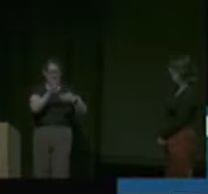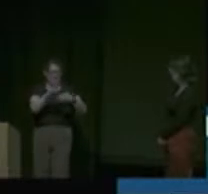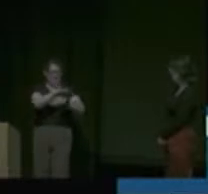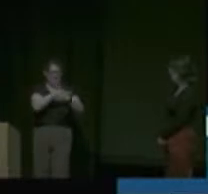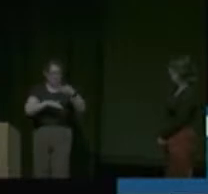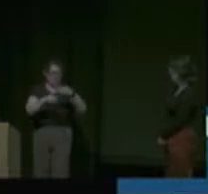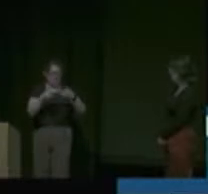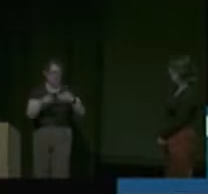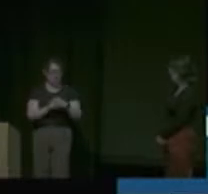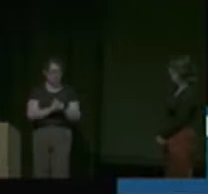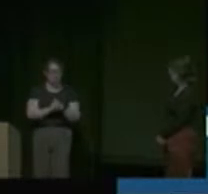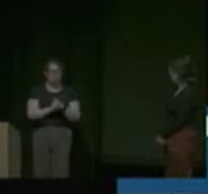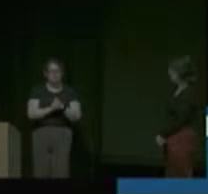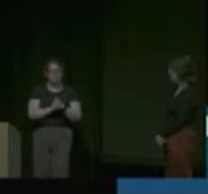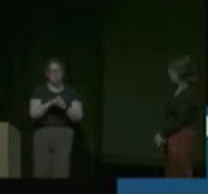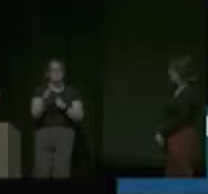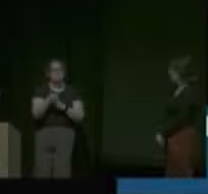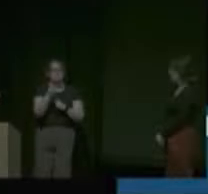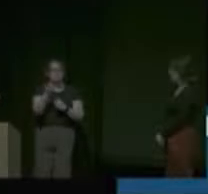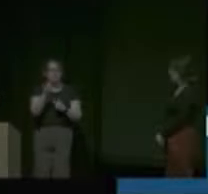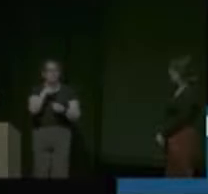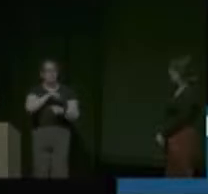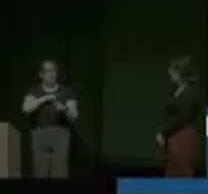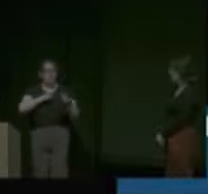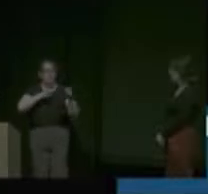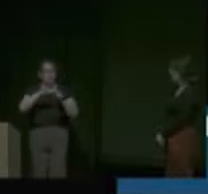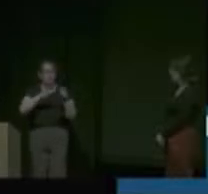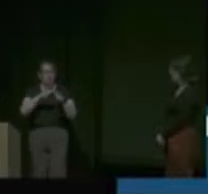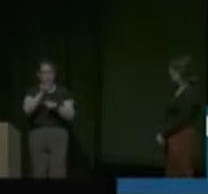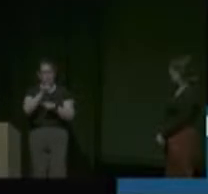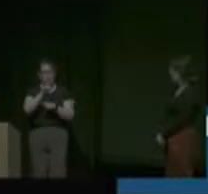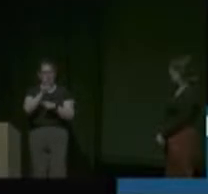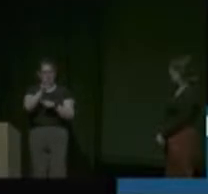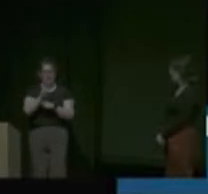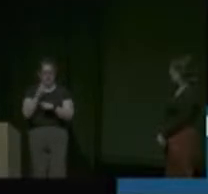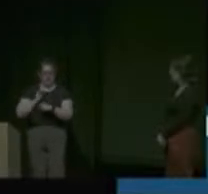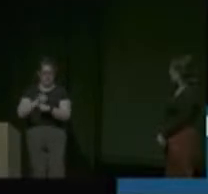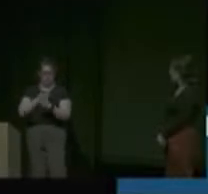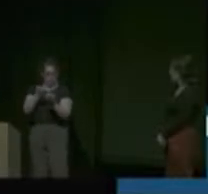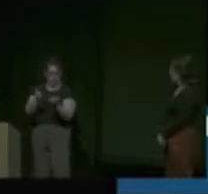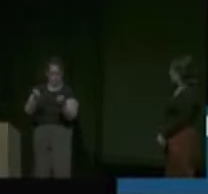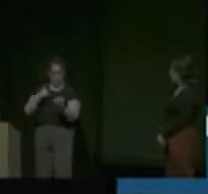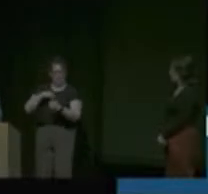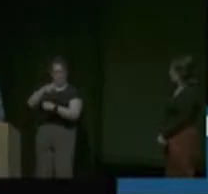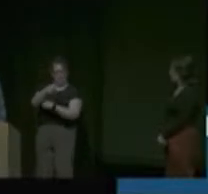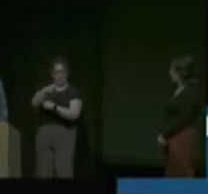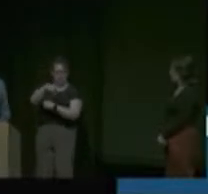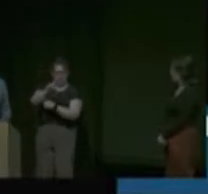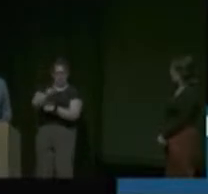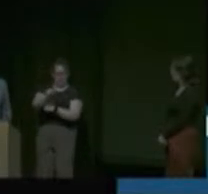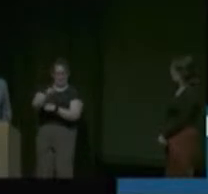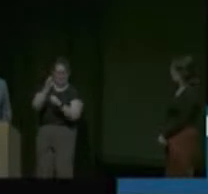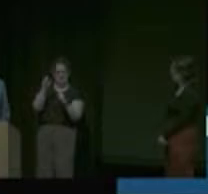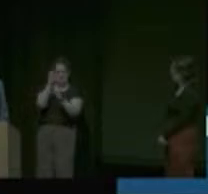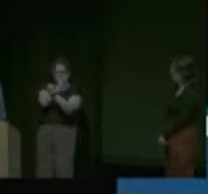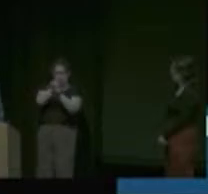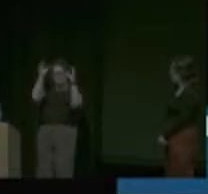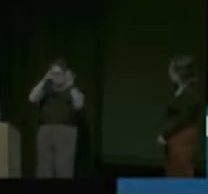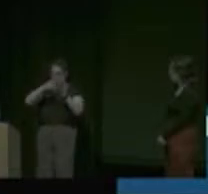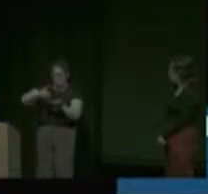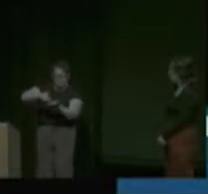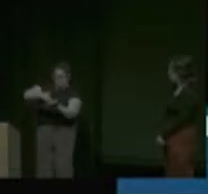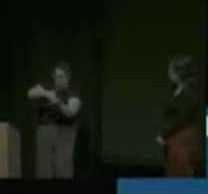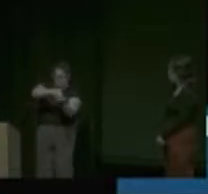Another quality control device we like to mention is the GPS on our equipment. So if you can imagine, dredging or